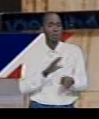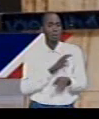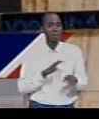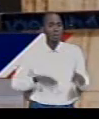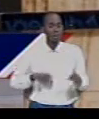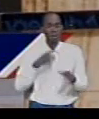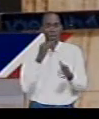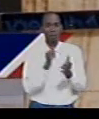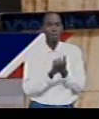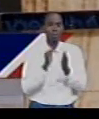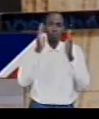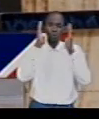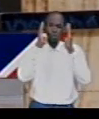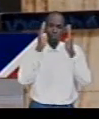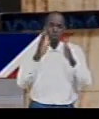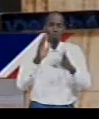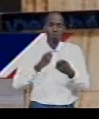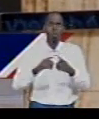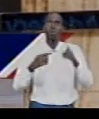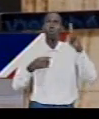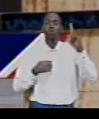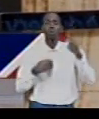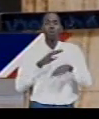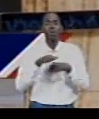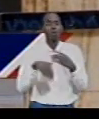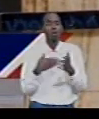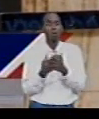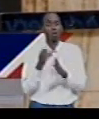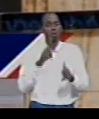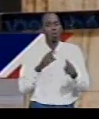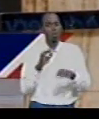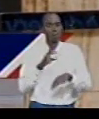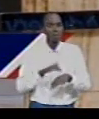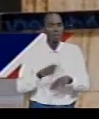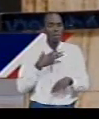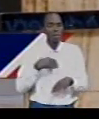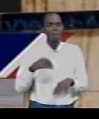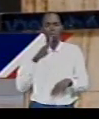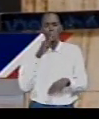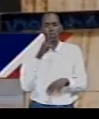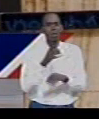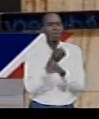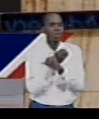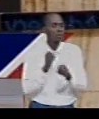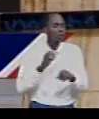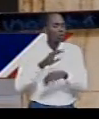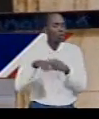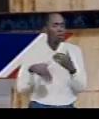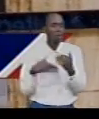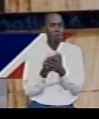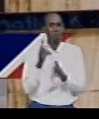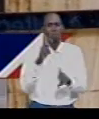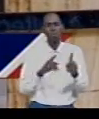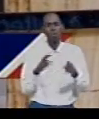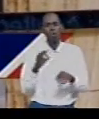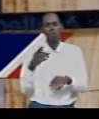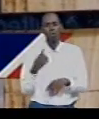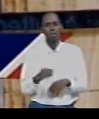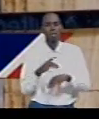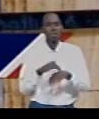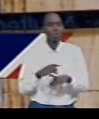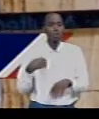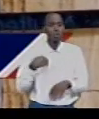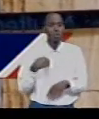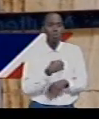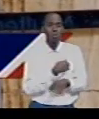the ends of the earth, and be ye saved, and be ye healed, and be ye delivered. All the ends of the earth will look unto the